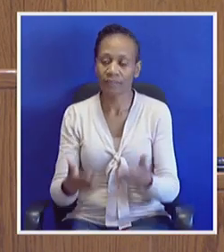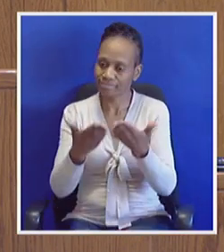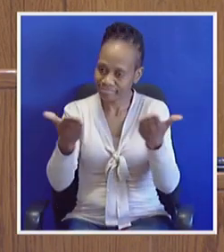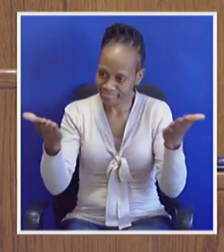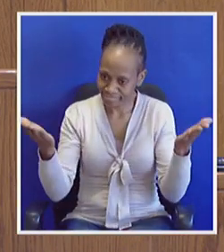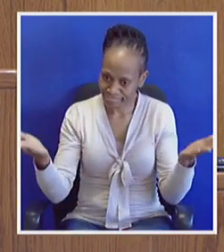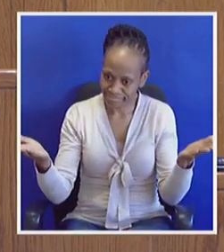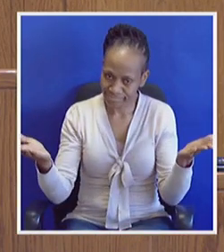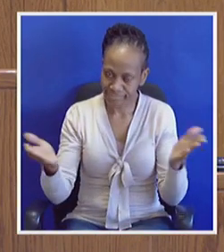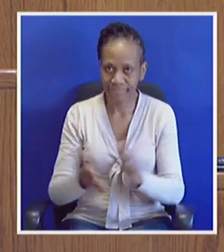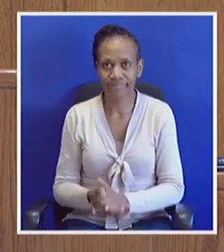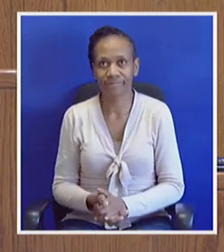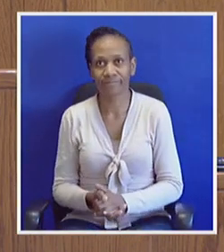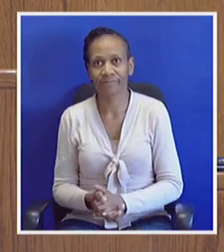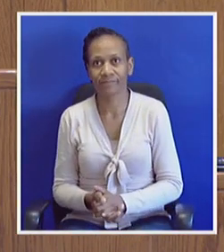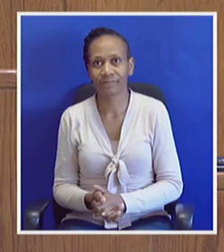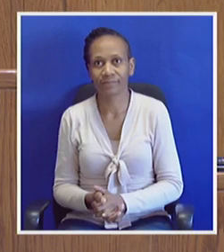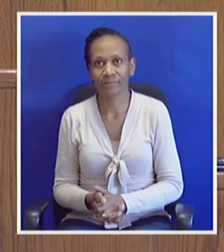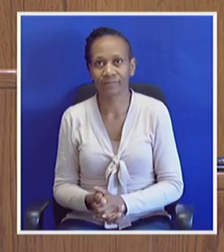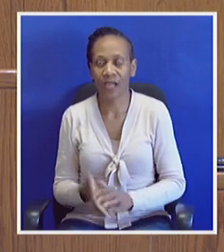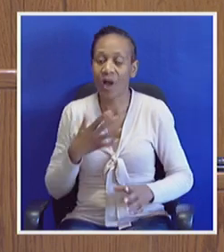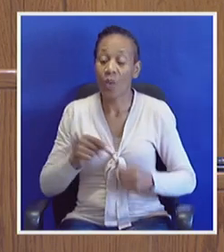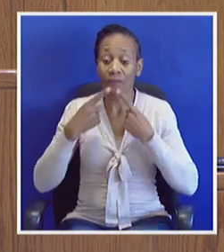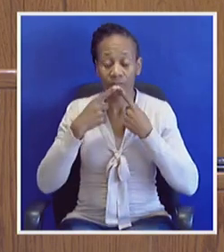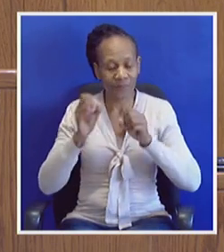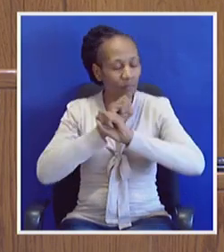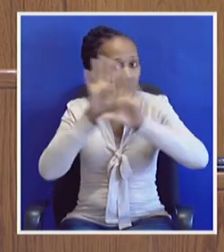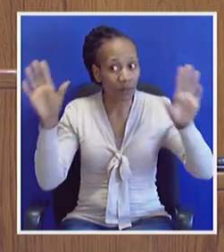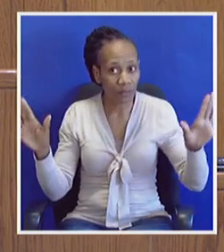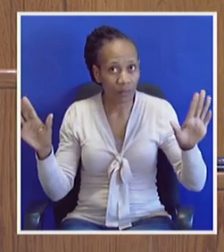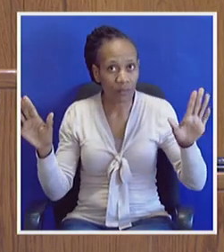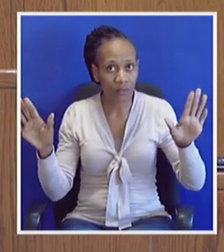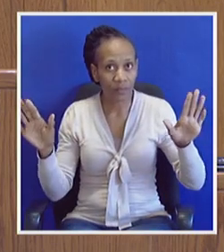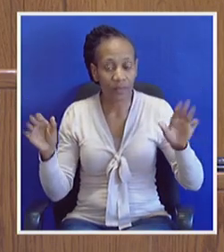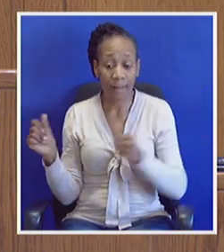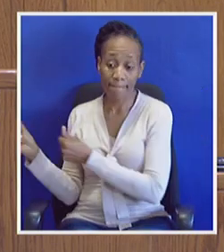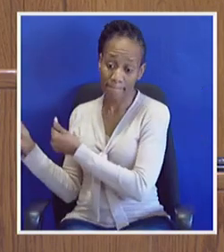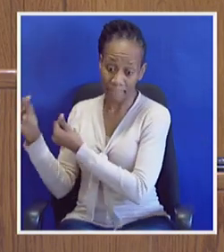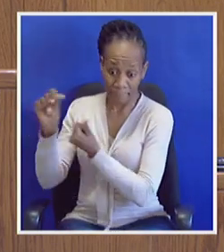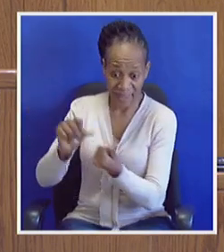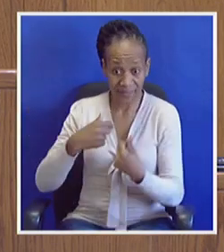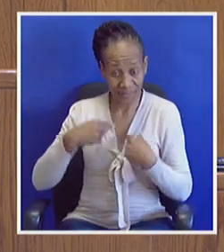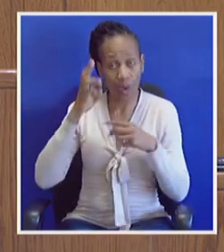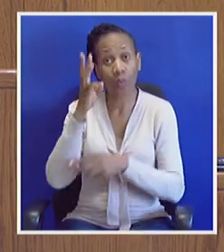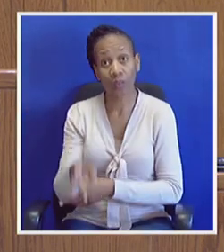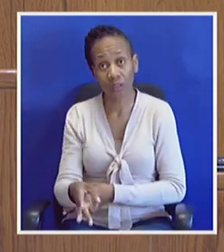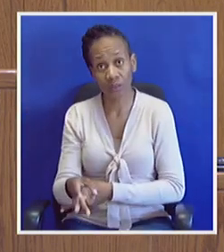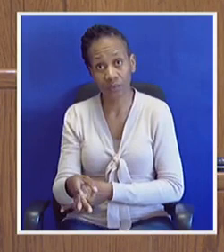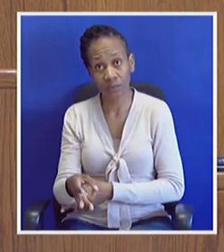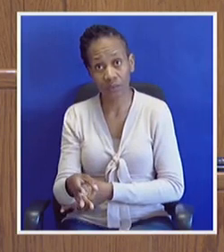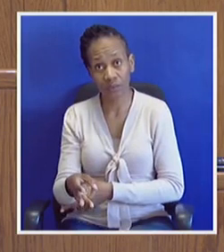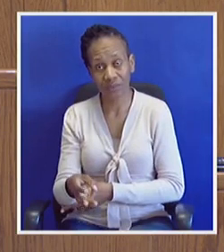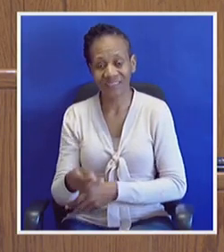members, I just want to put it bluntly. I will come back to the House. I will be